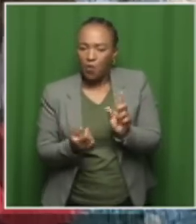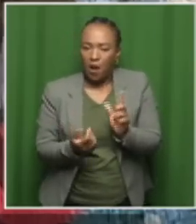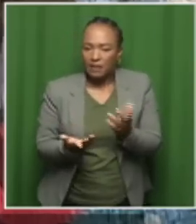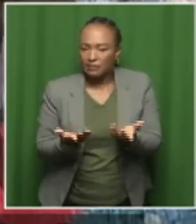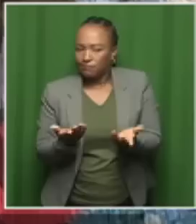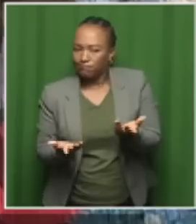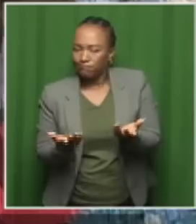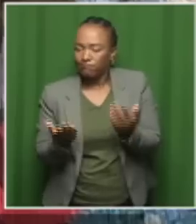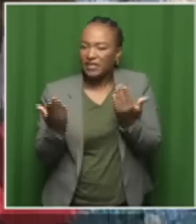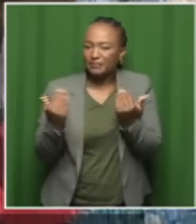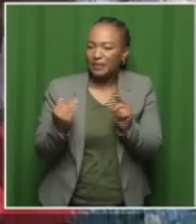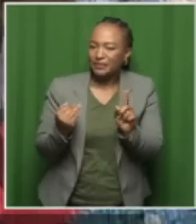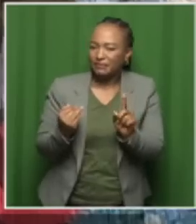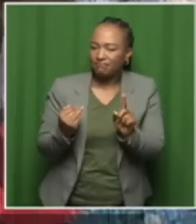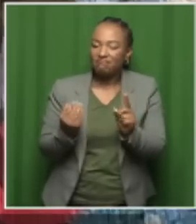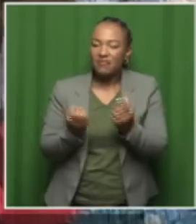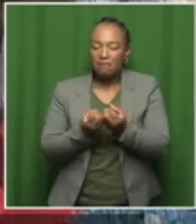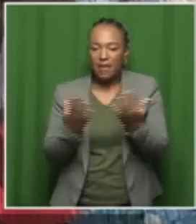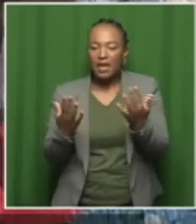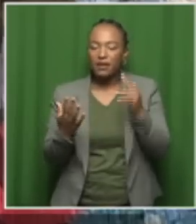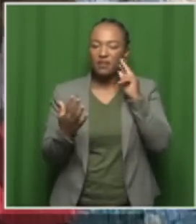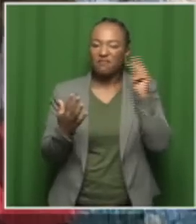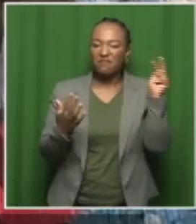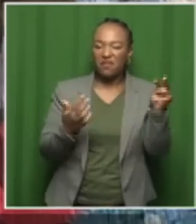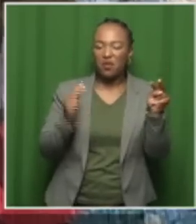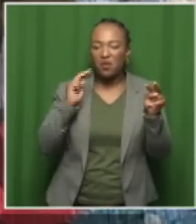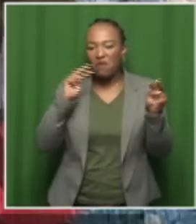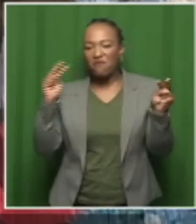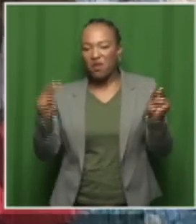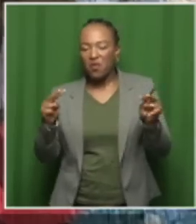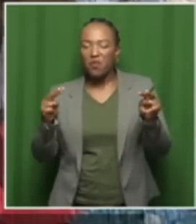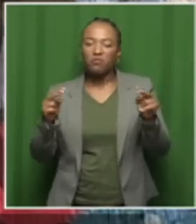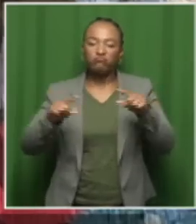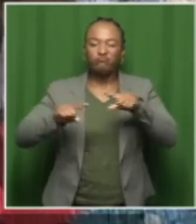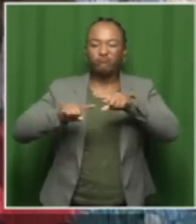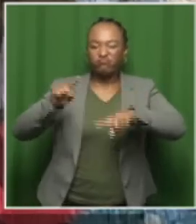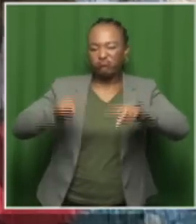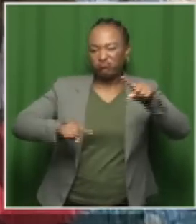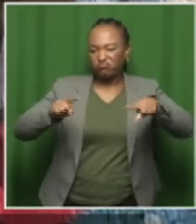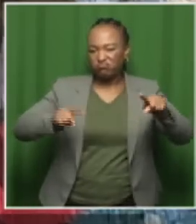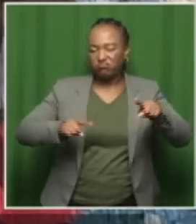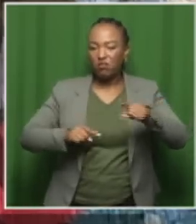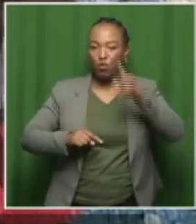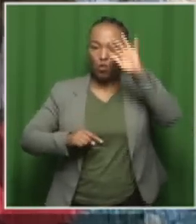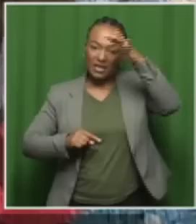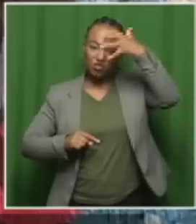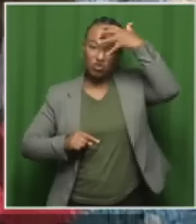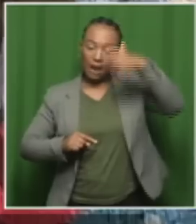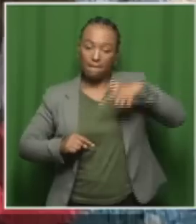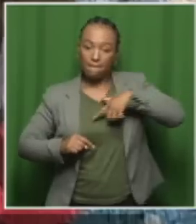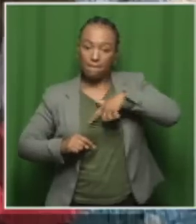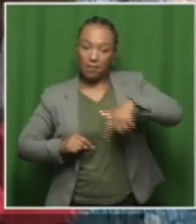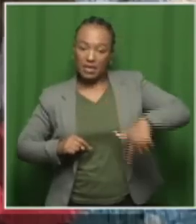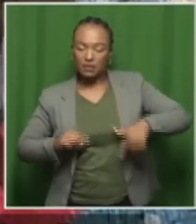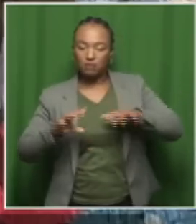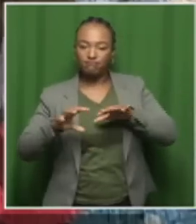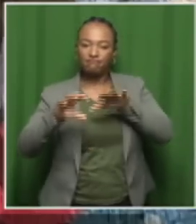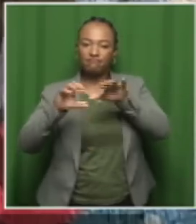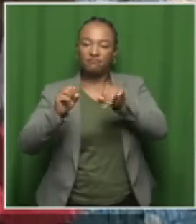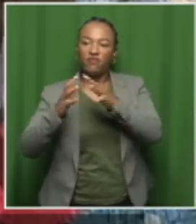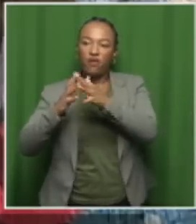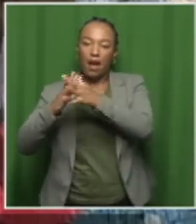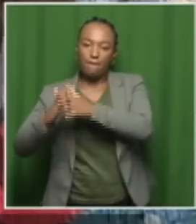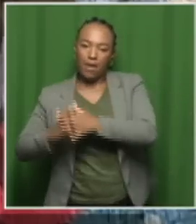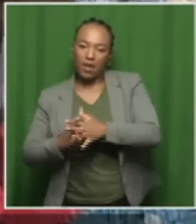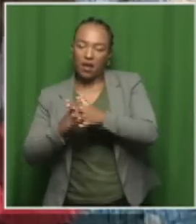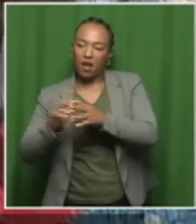of views on what the Trump presidency could mean for not only the United States, but for the world economy